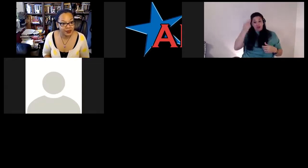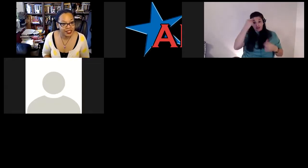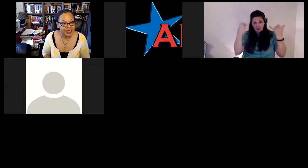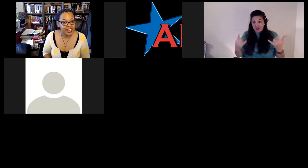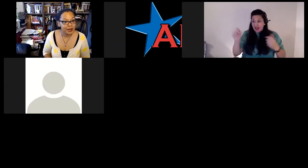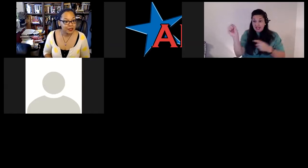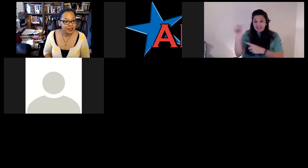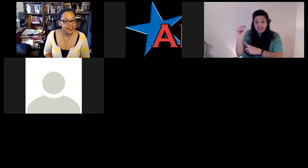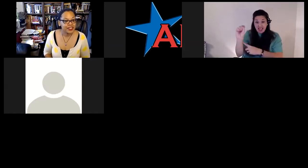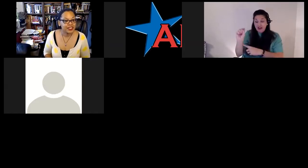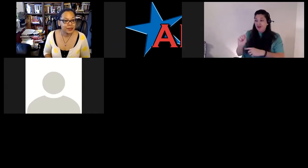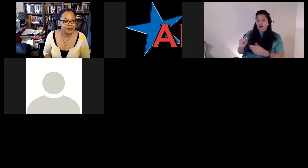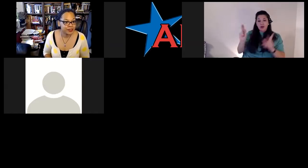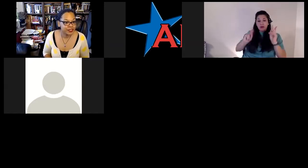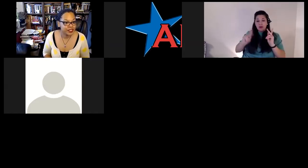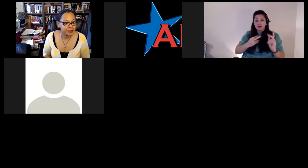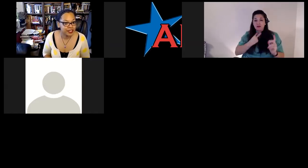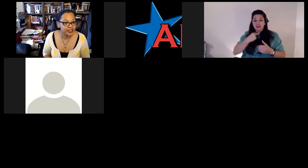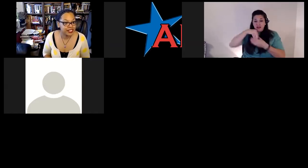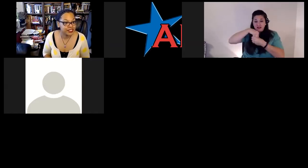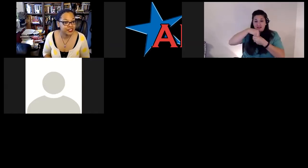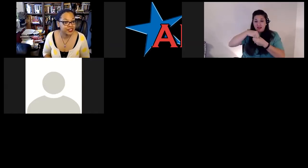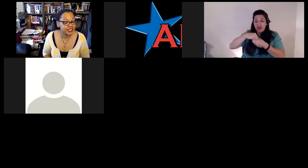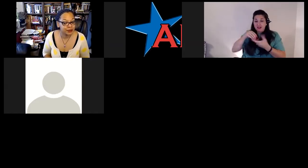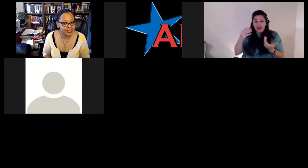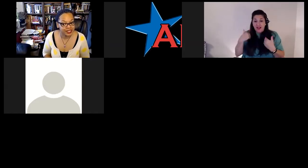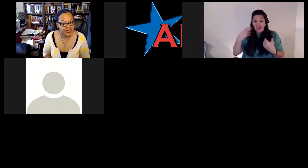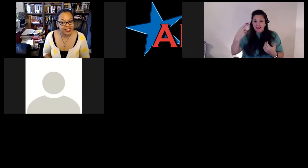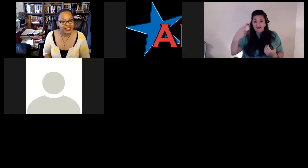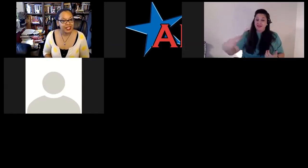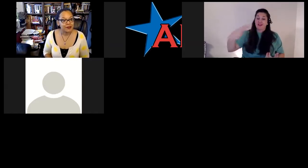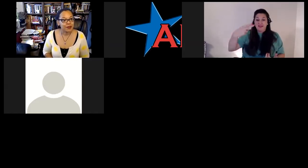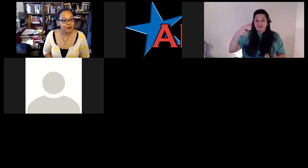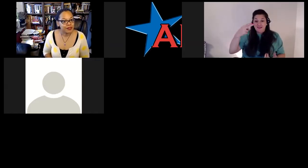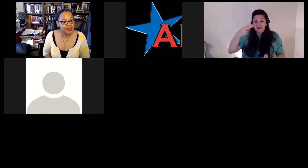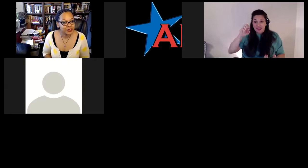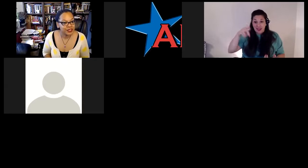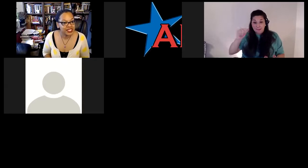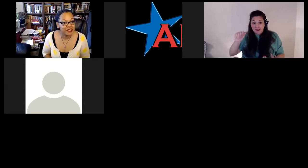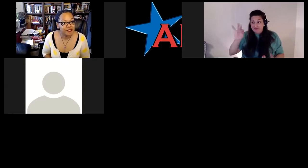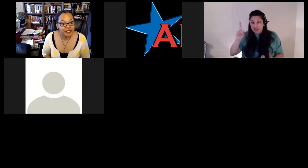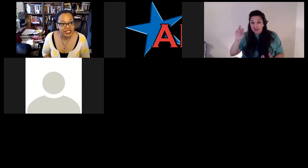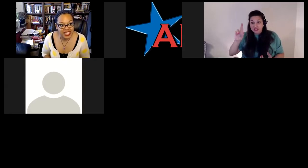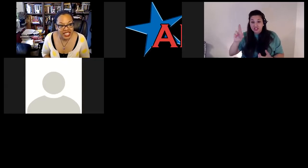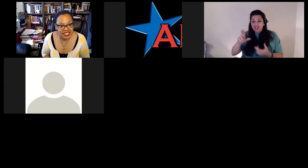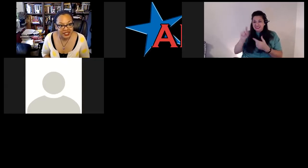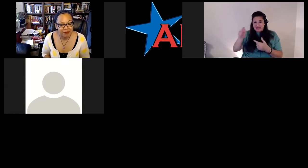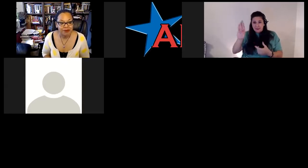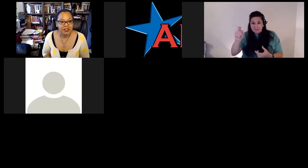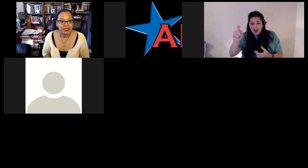with air purifiers and HEPA filters on their box fans and they're trying to breathe, people have to go through this every